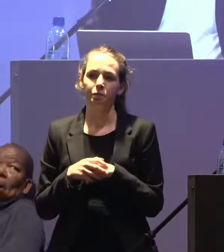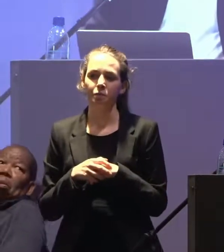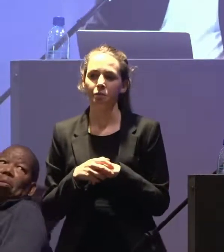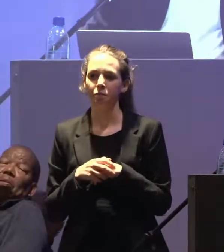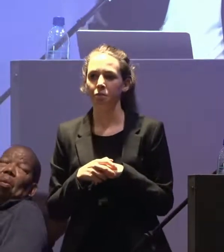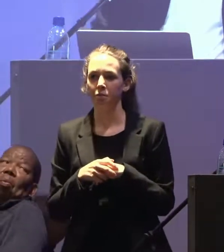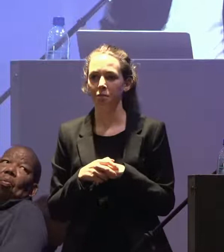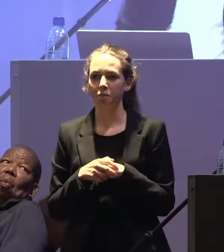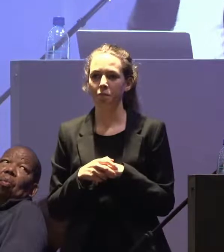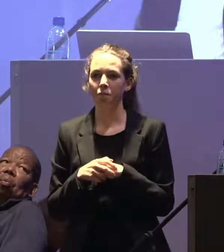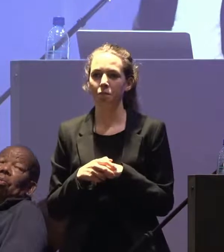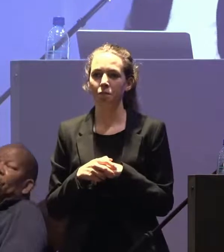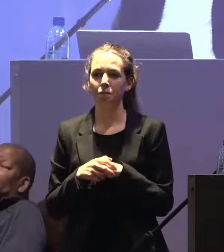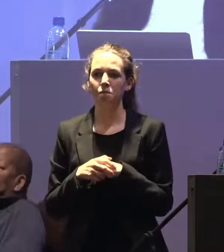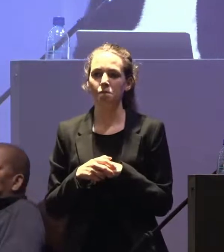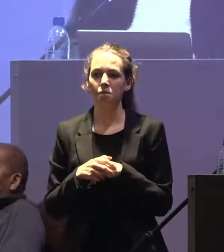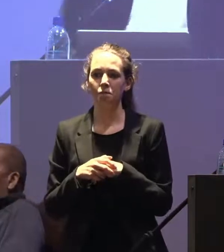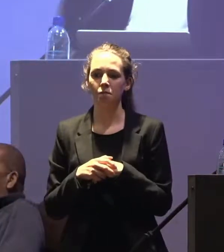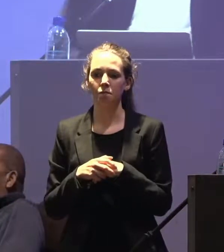all right.